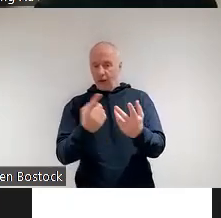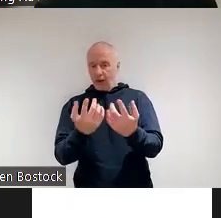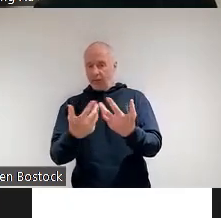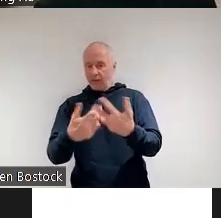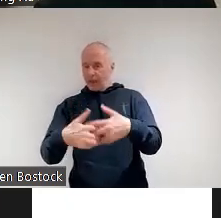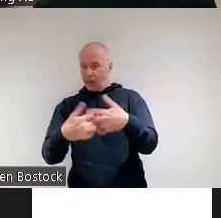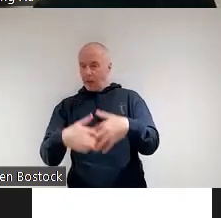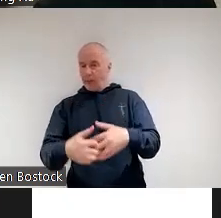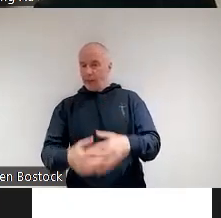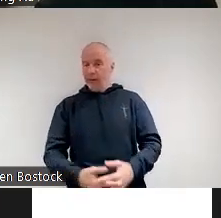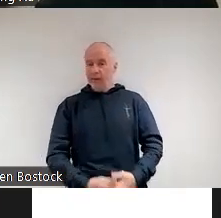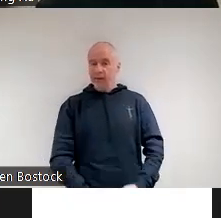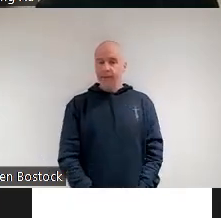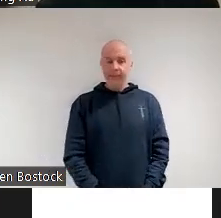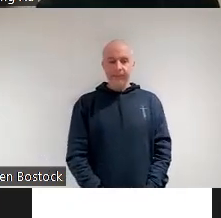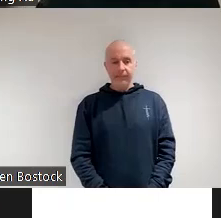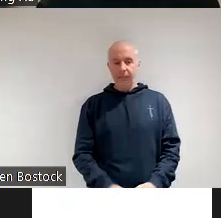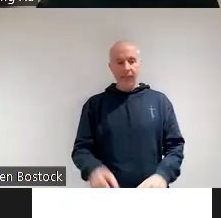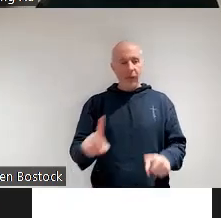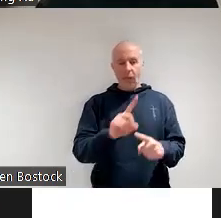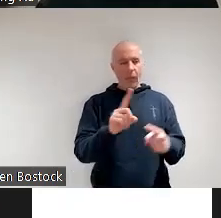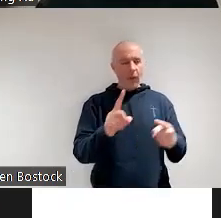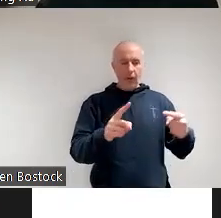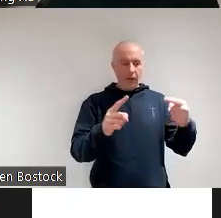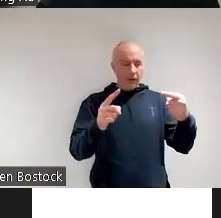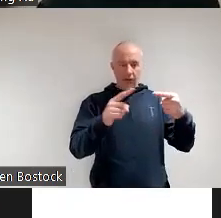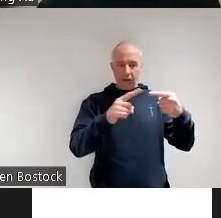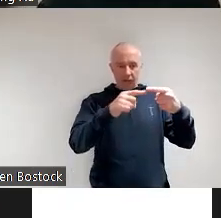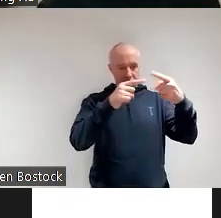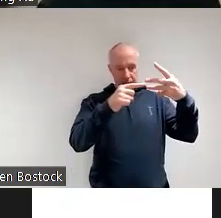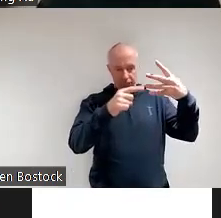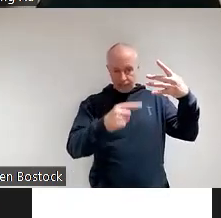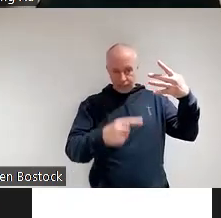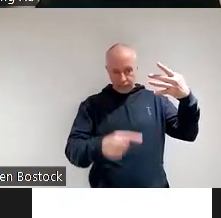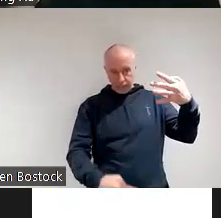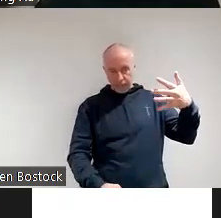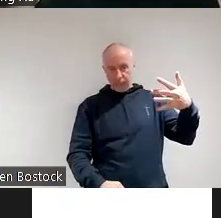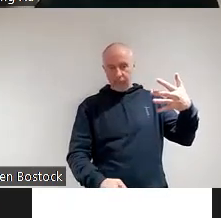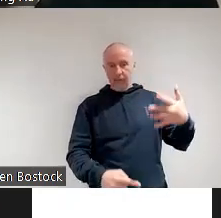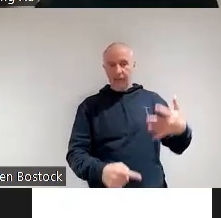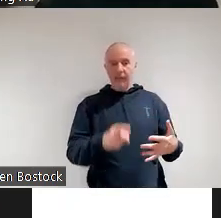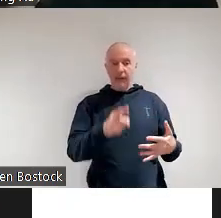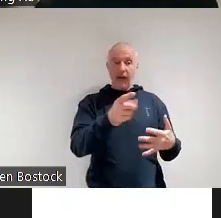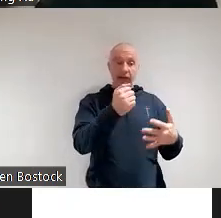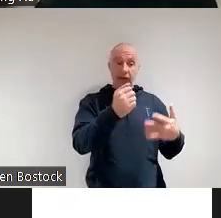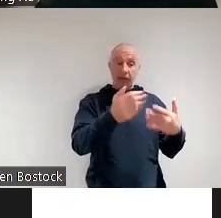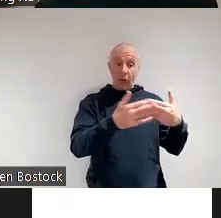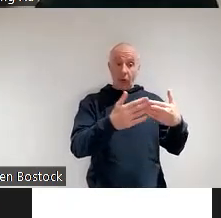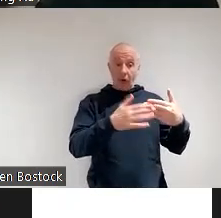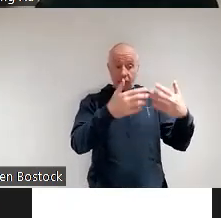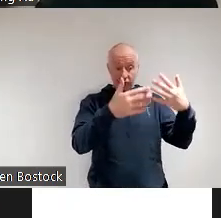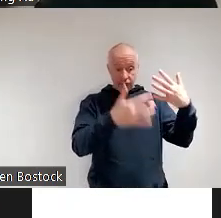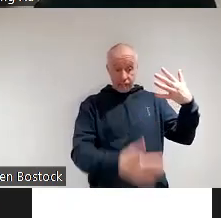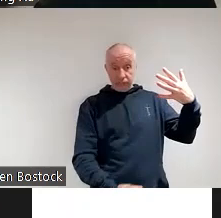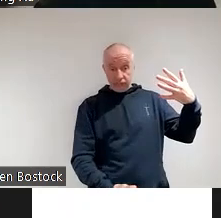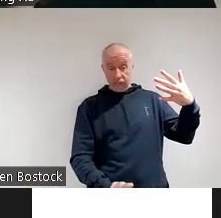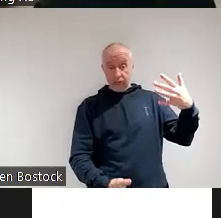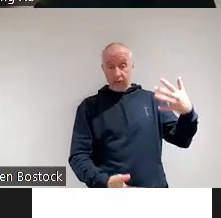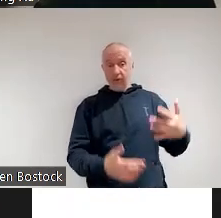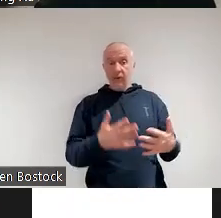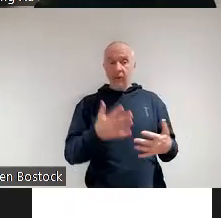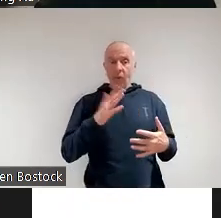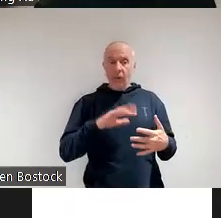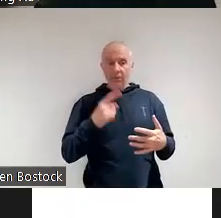I'm not going to go through this whole list, and then this is not an exhaustive list as well, by the way. I just want to highlight